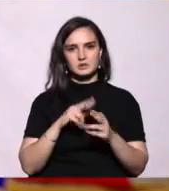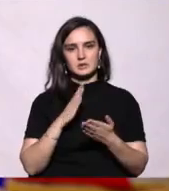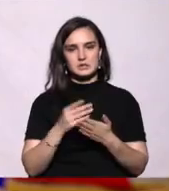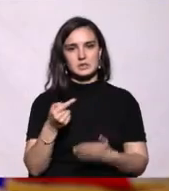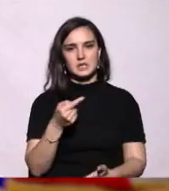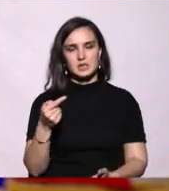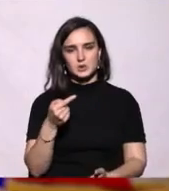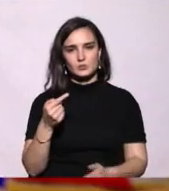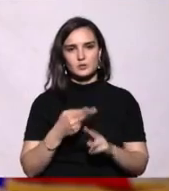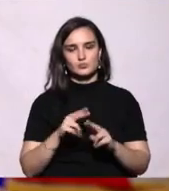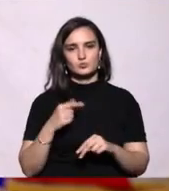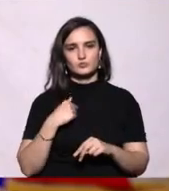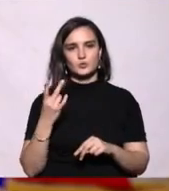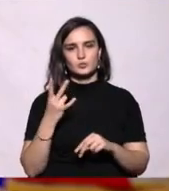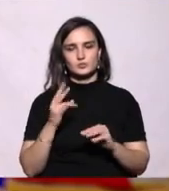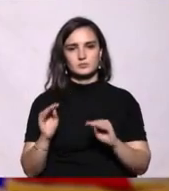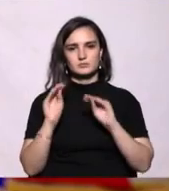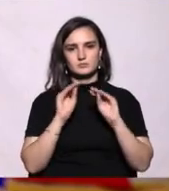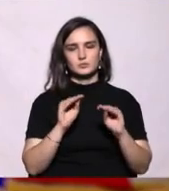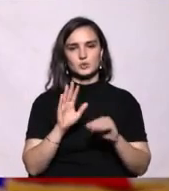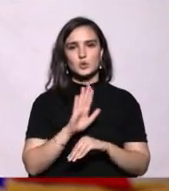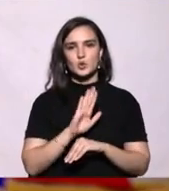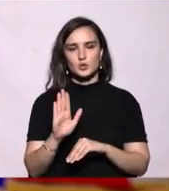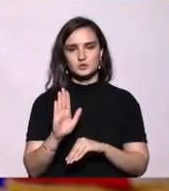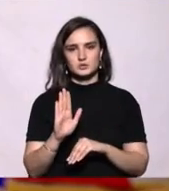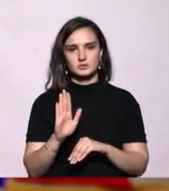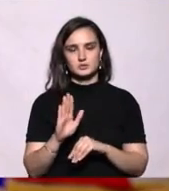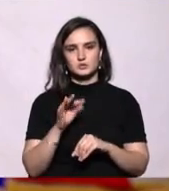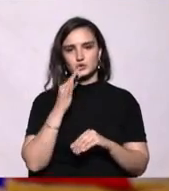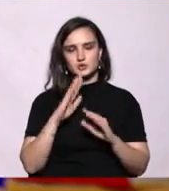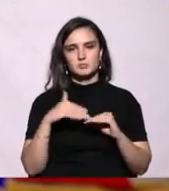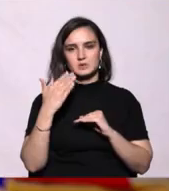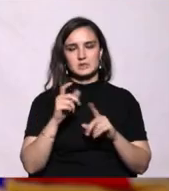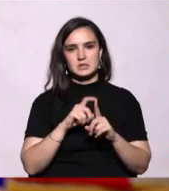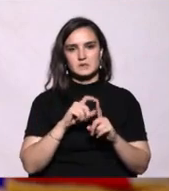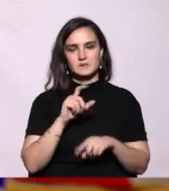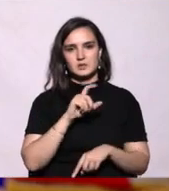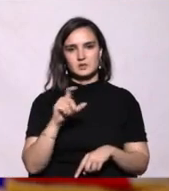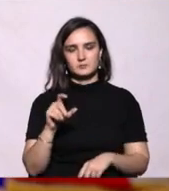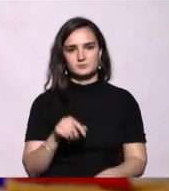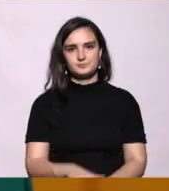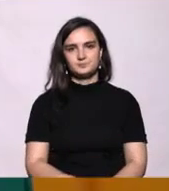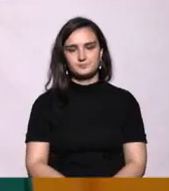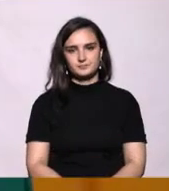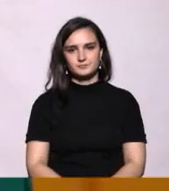negative. So, we must put the not after the verb to be.